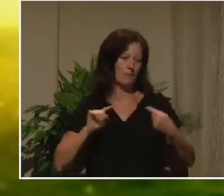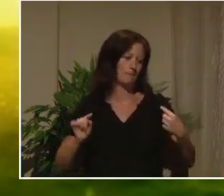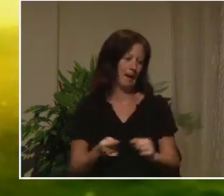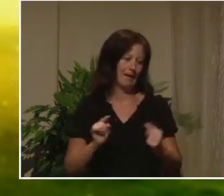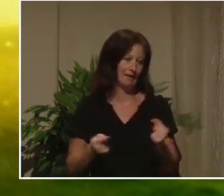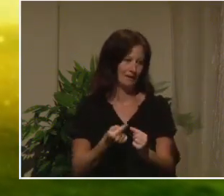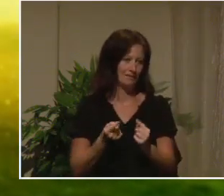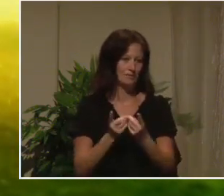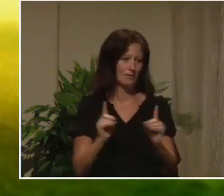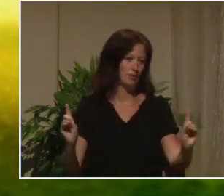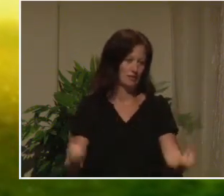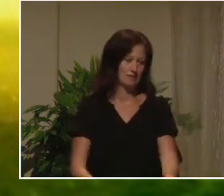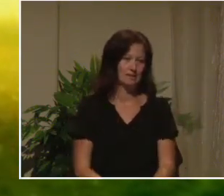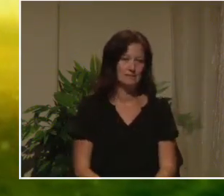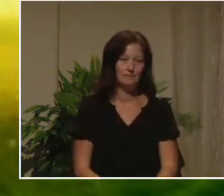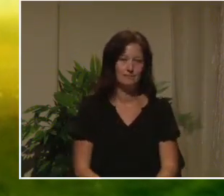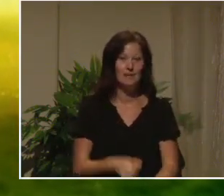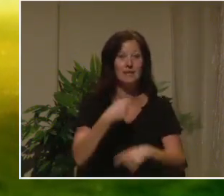divorce care today.